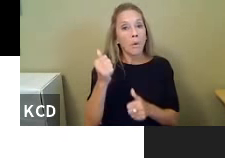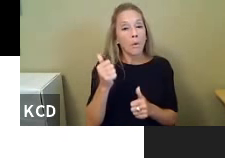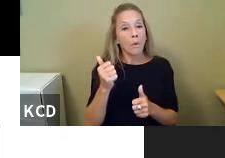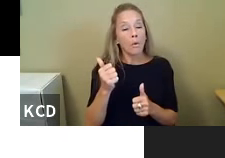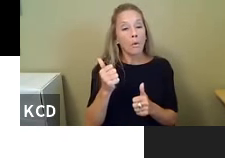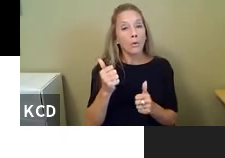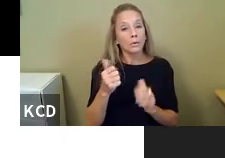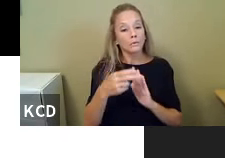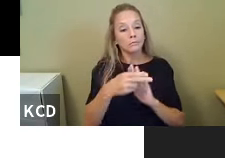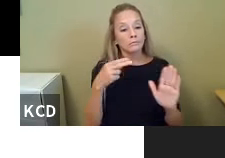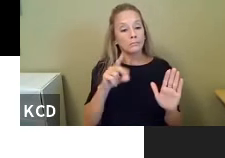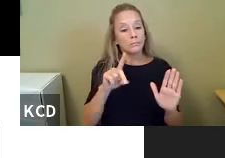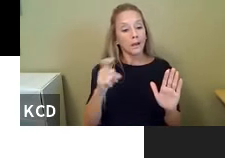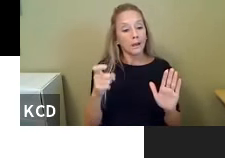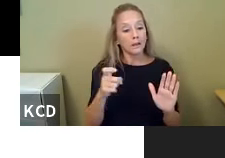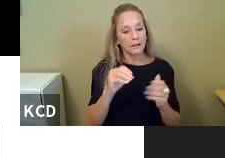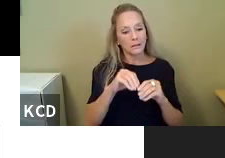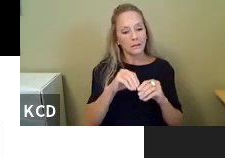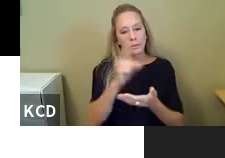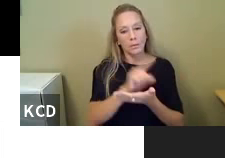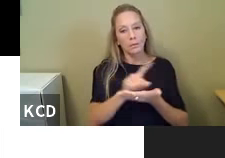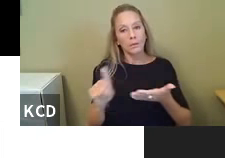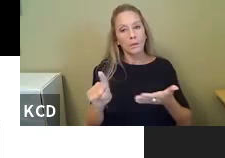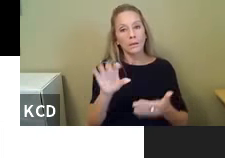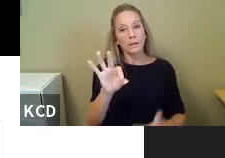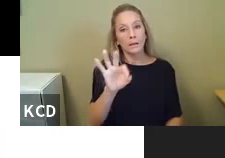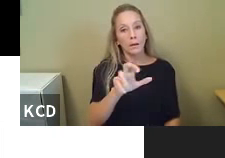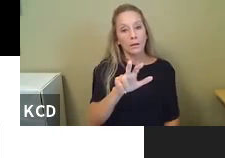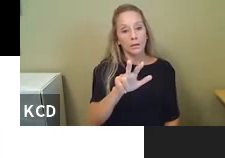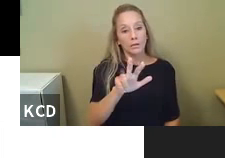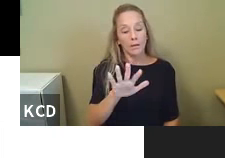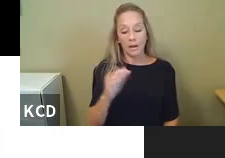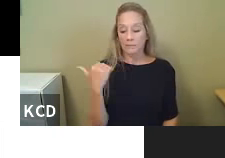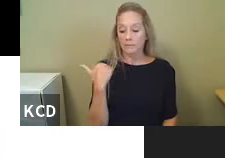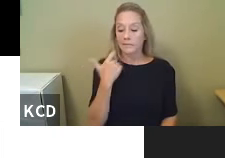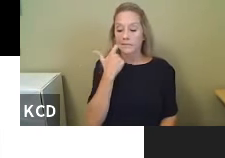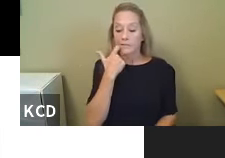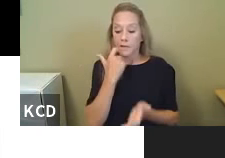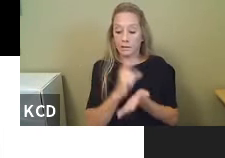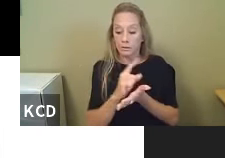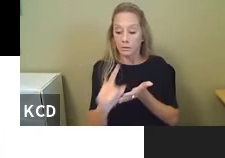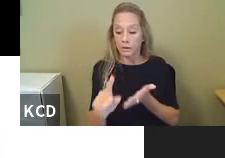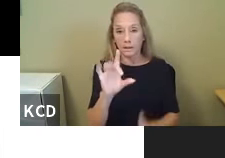week at that 935. Our most recent week was